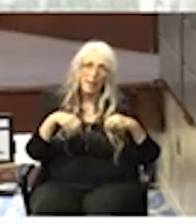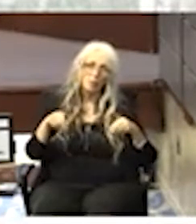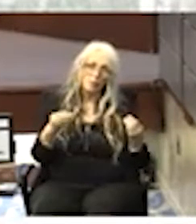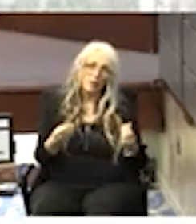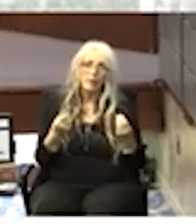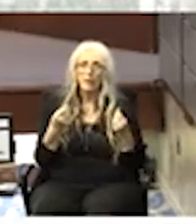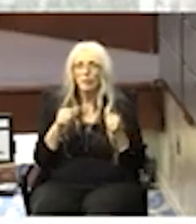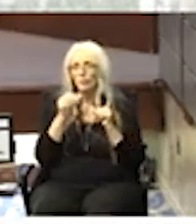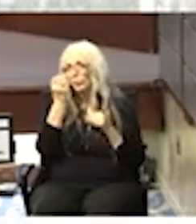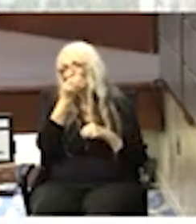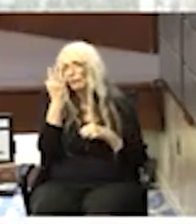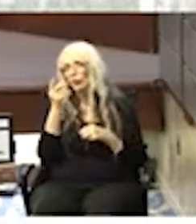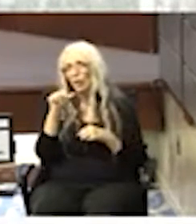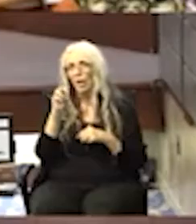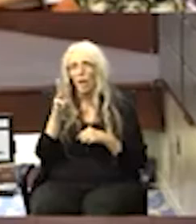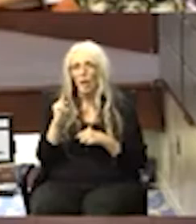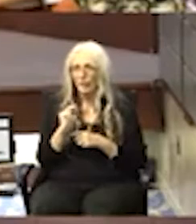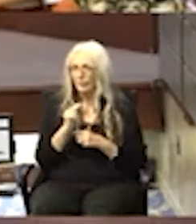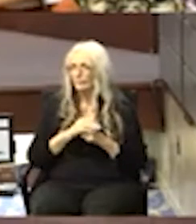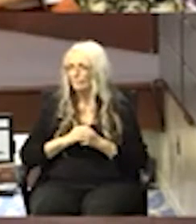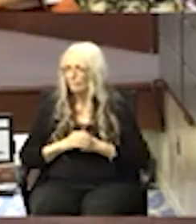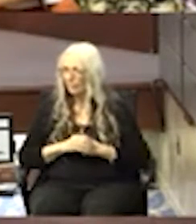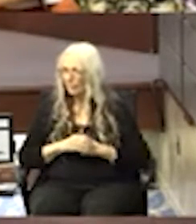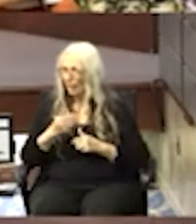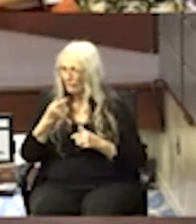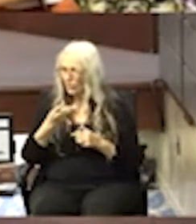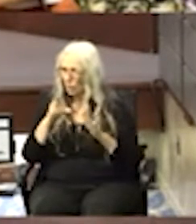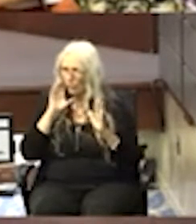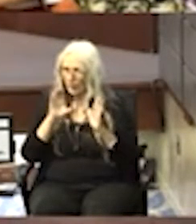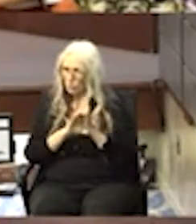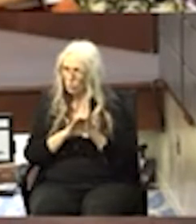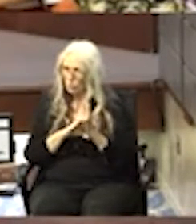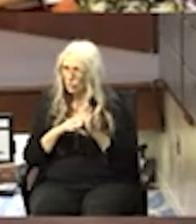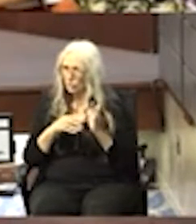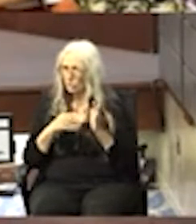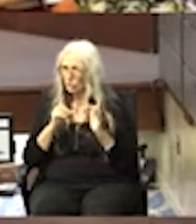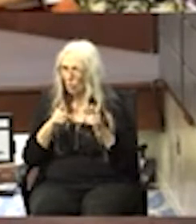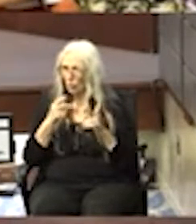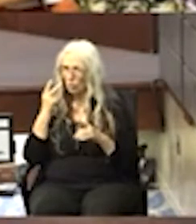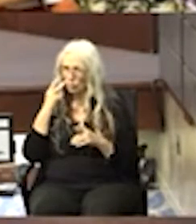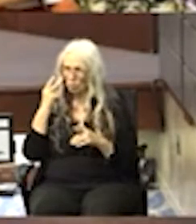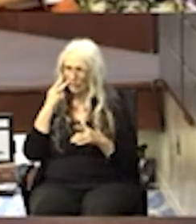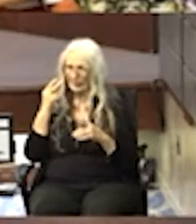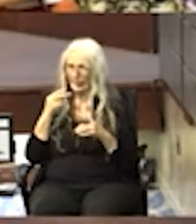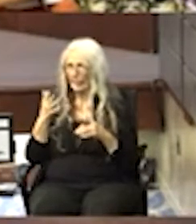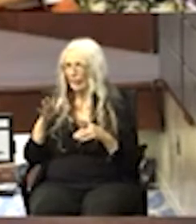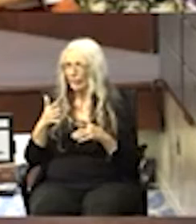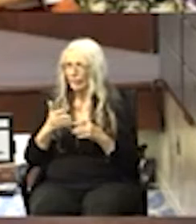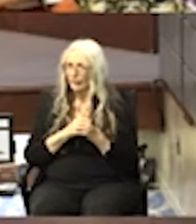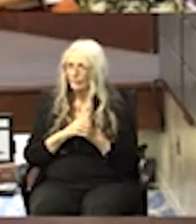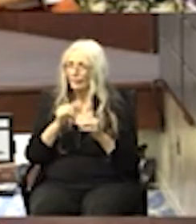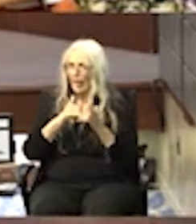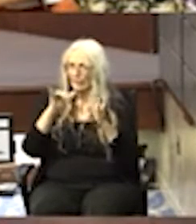then continuing to Bells Park. So a few graphics, want to bring you through it three-dimensionally. This is just an